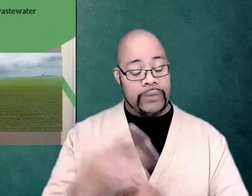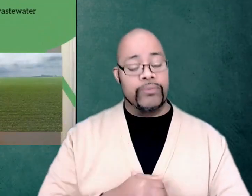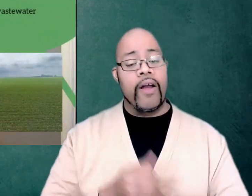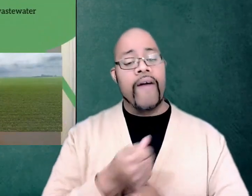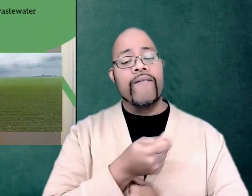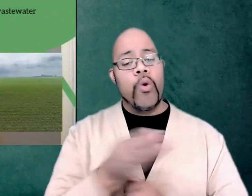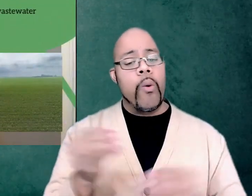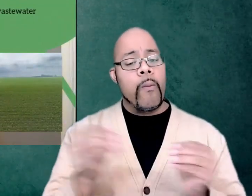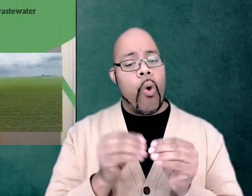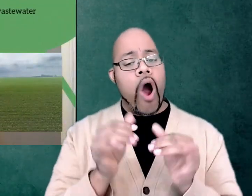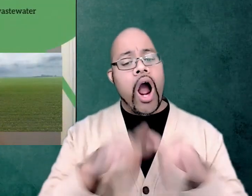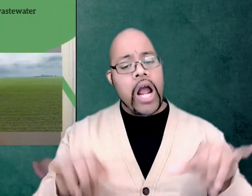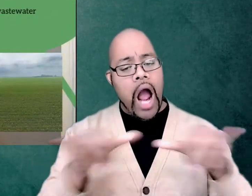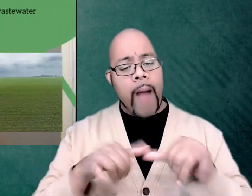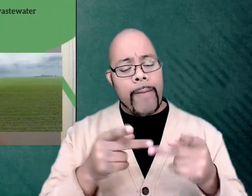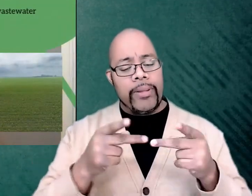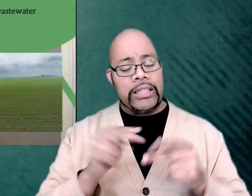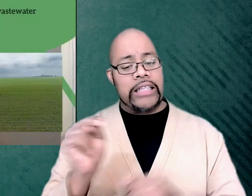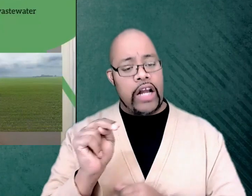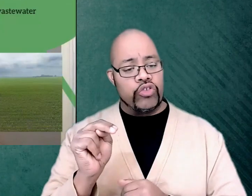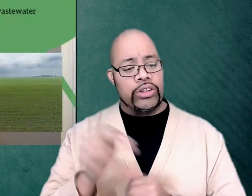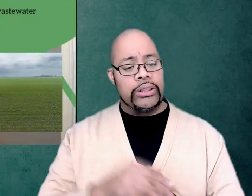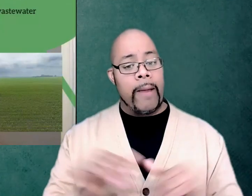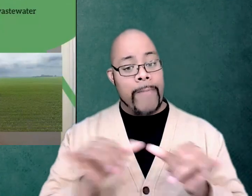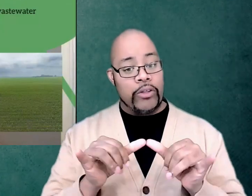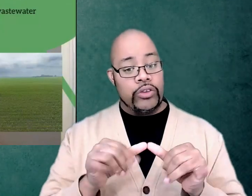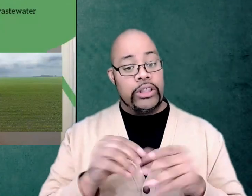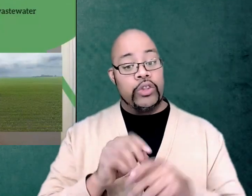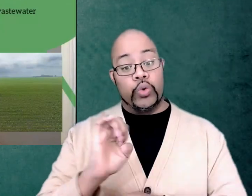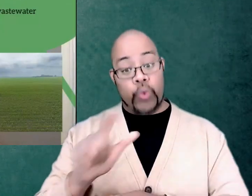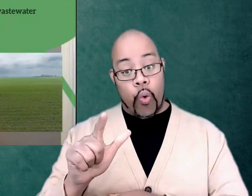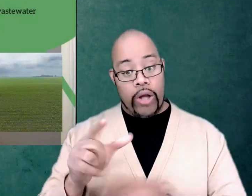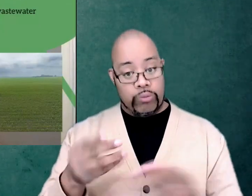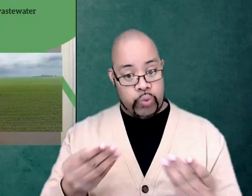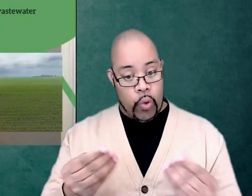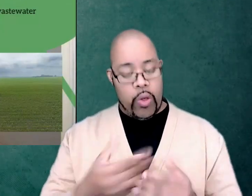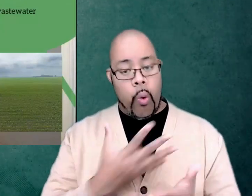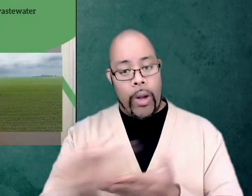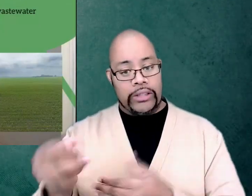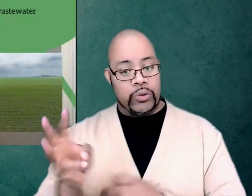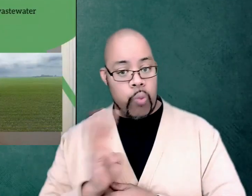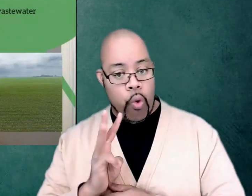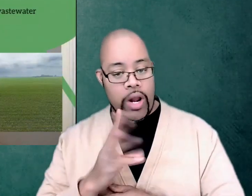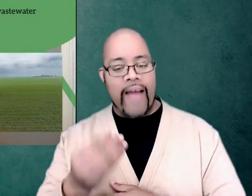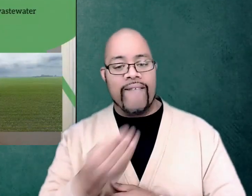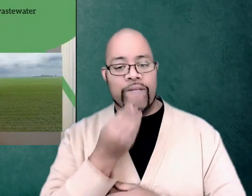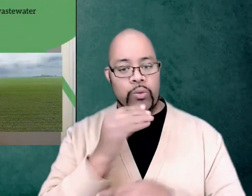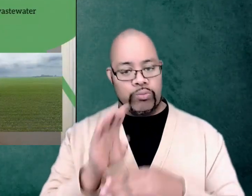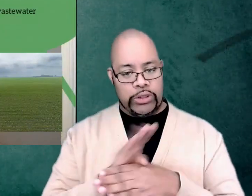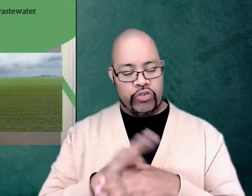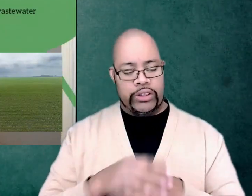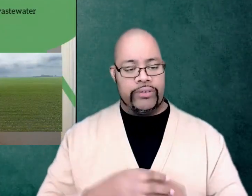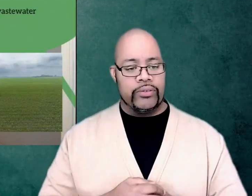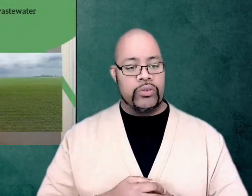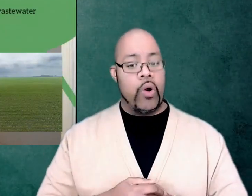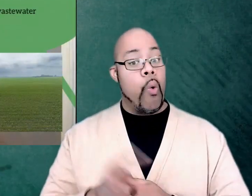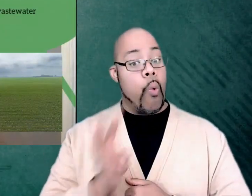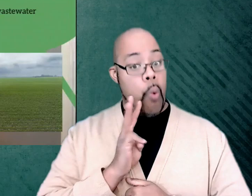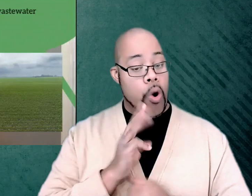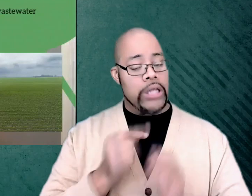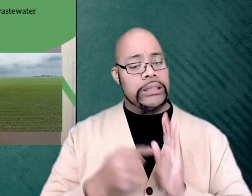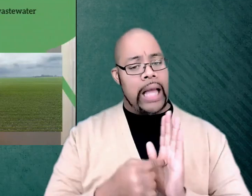a couple of the more common places where nitrogen is measured include soil, wastewater, and the food industry. So for